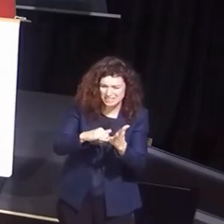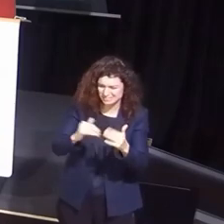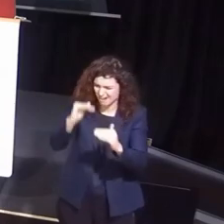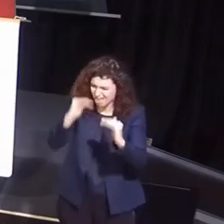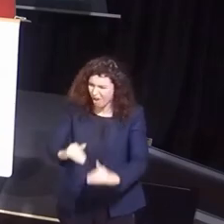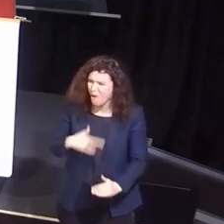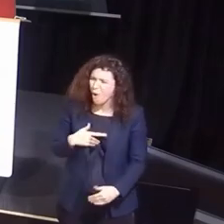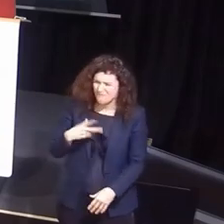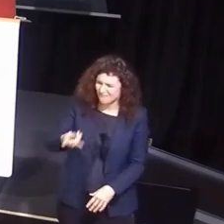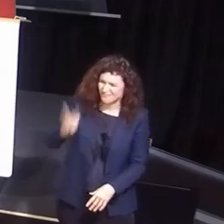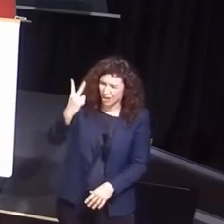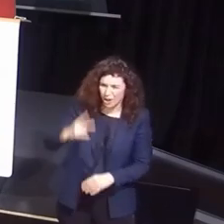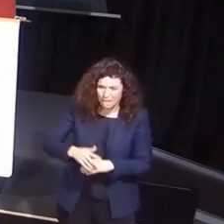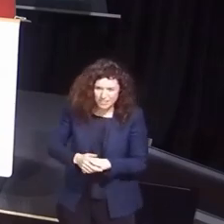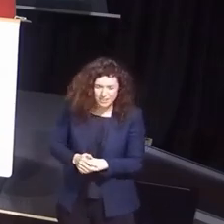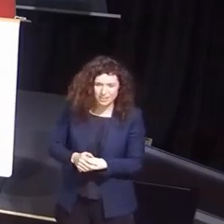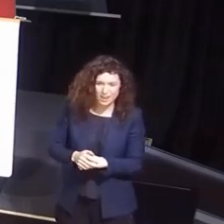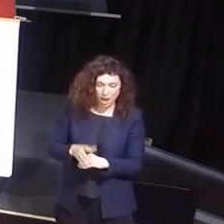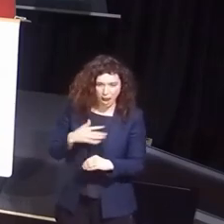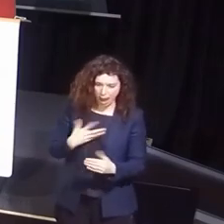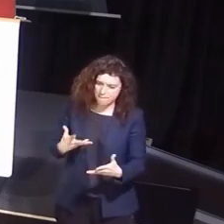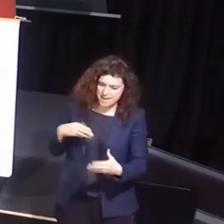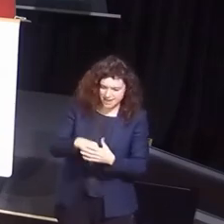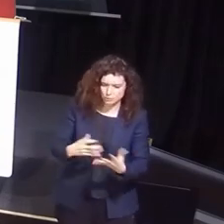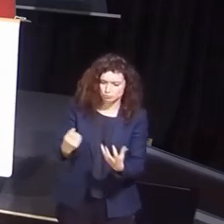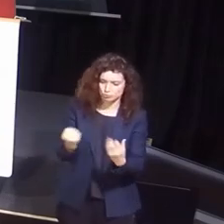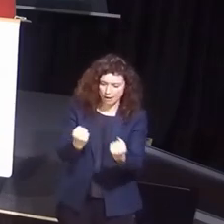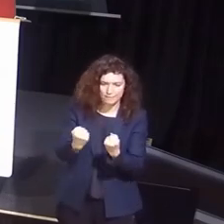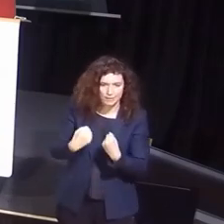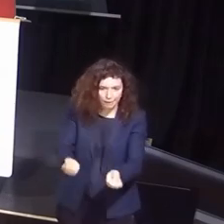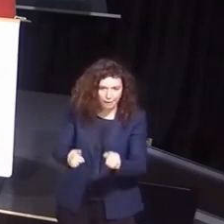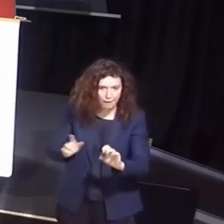really... I'm here to drive the car.